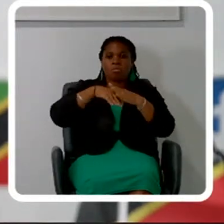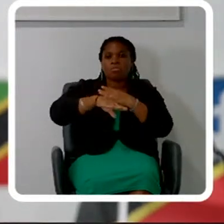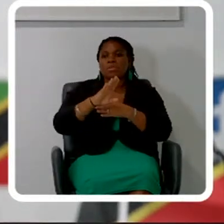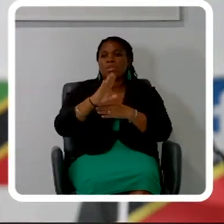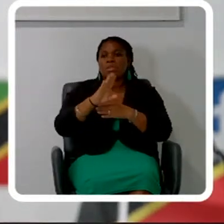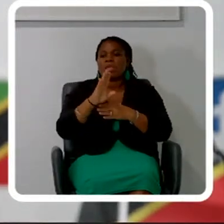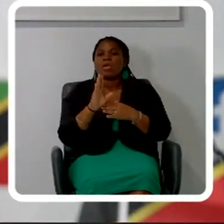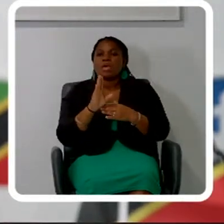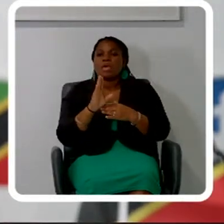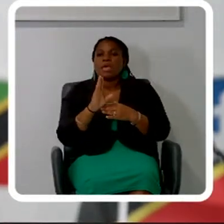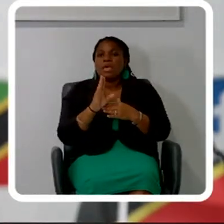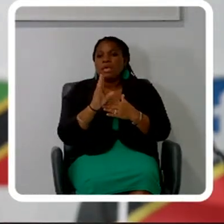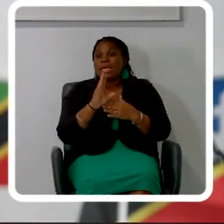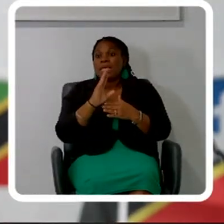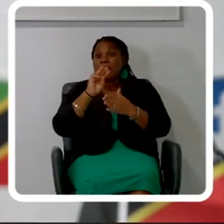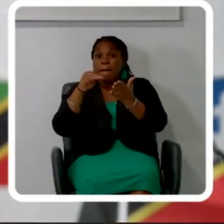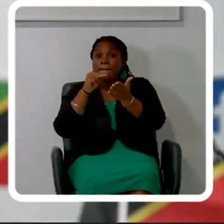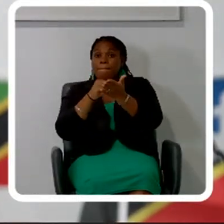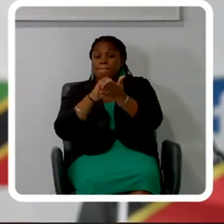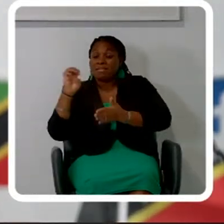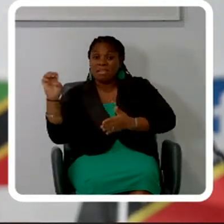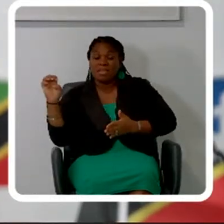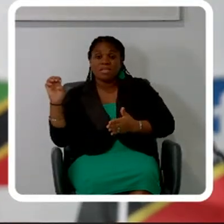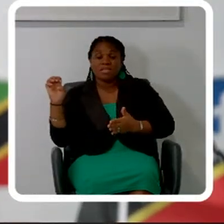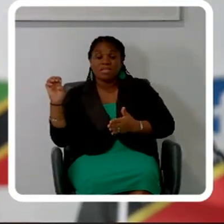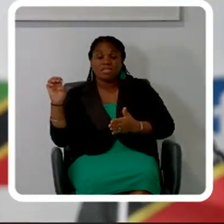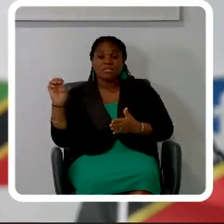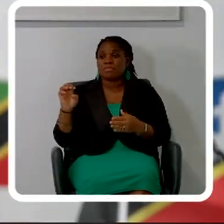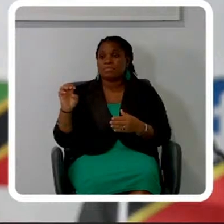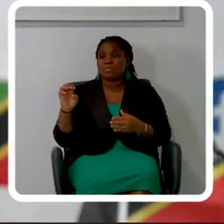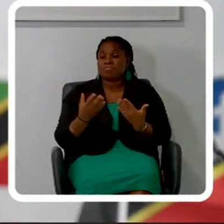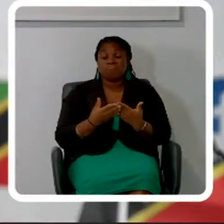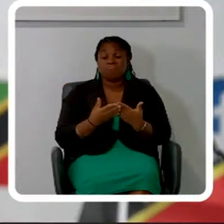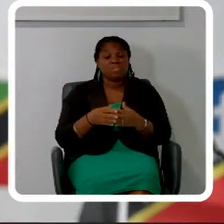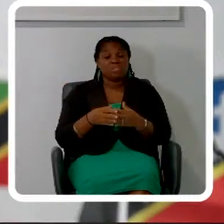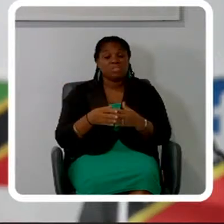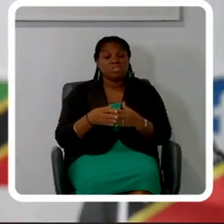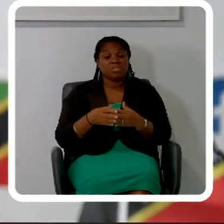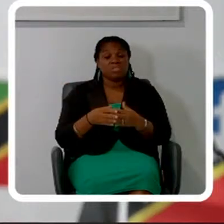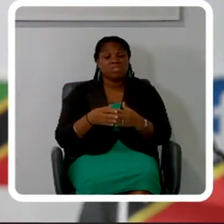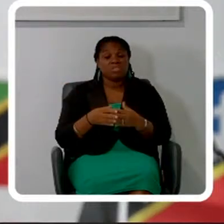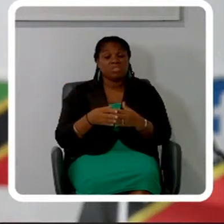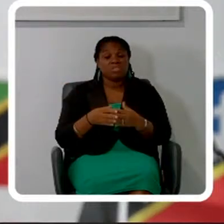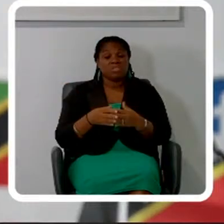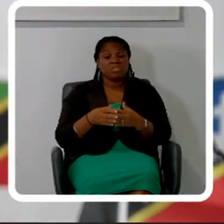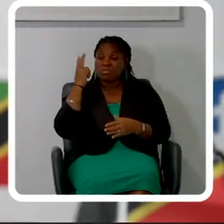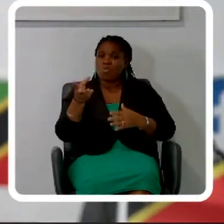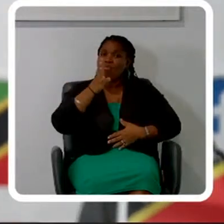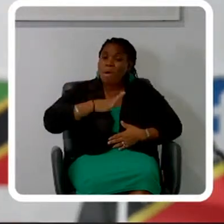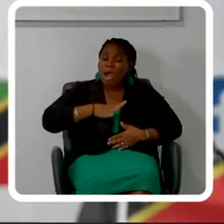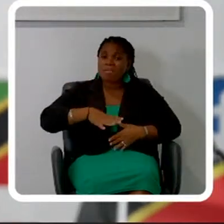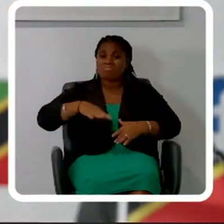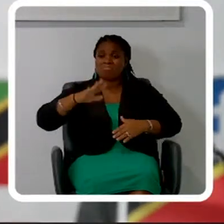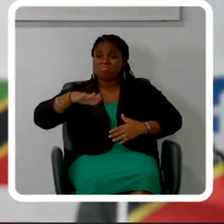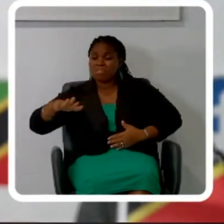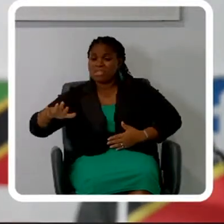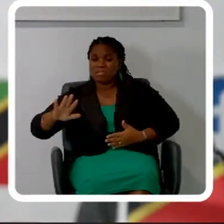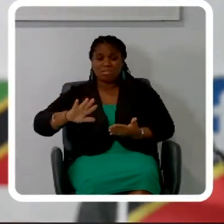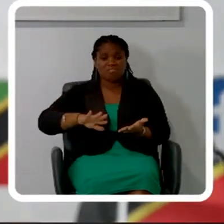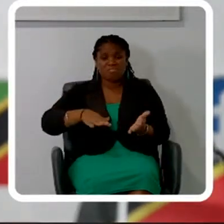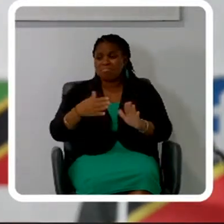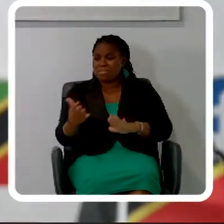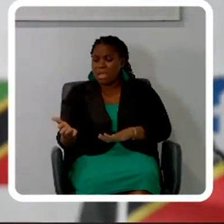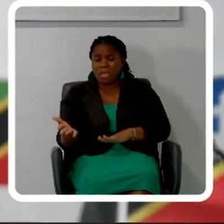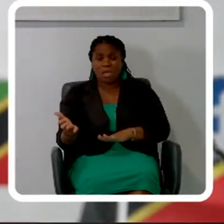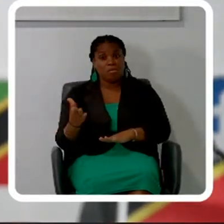that, the situation there where we see so many children and women, especially who are dying, that St. Kitts and Nevis is